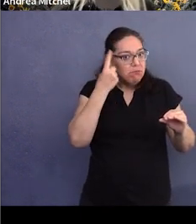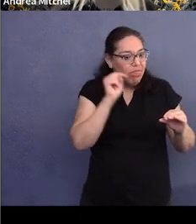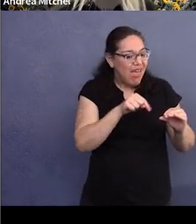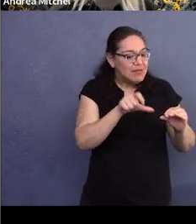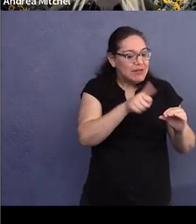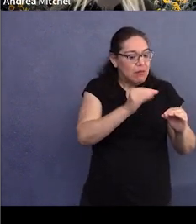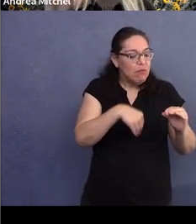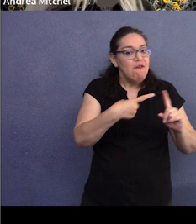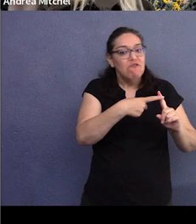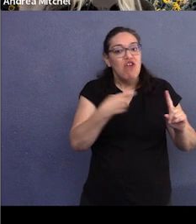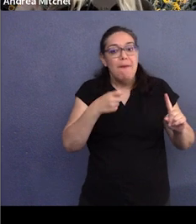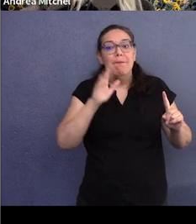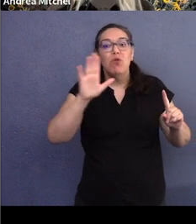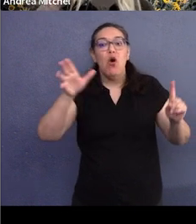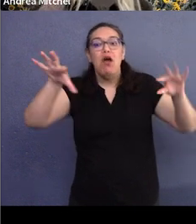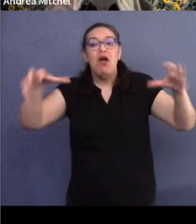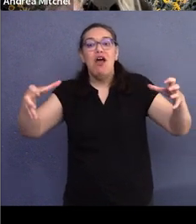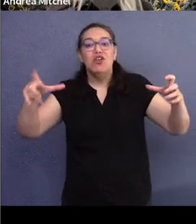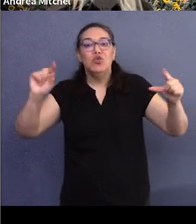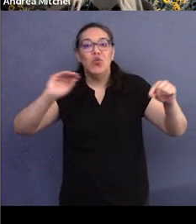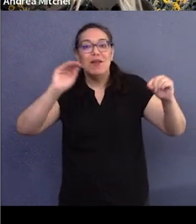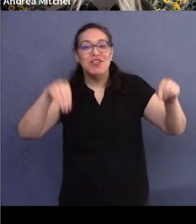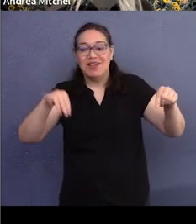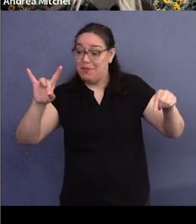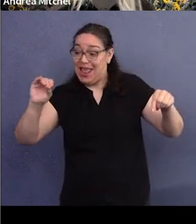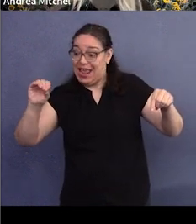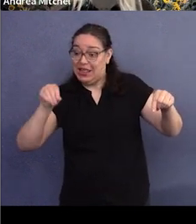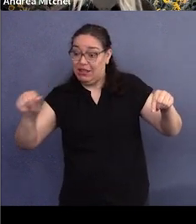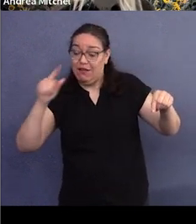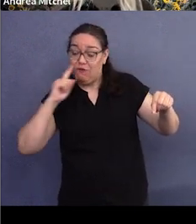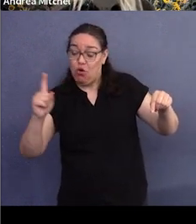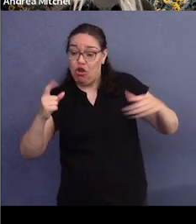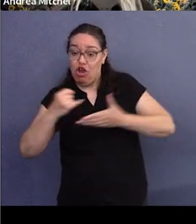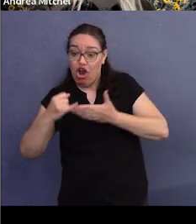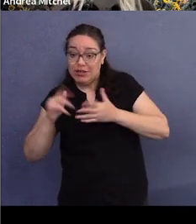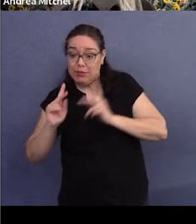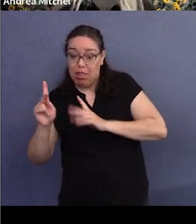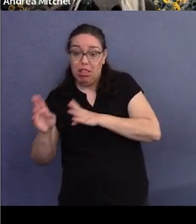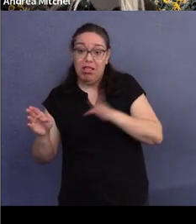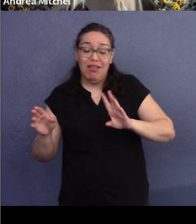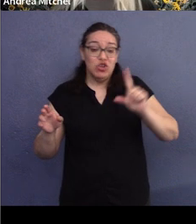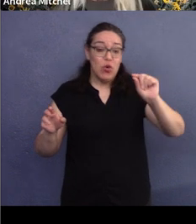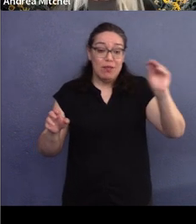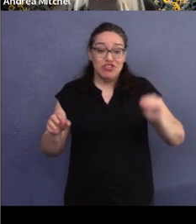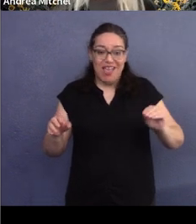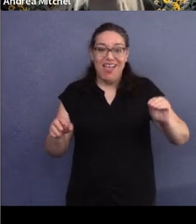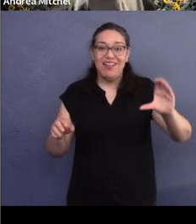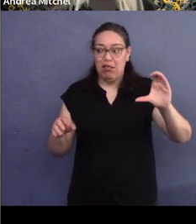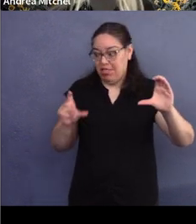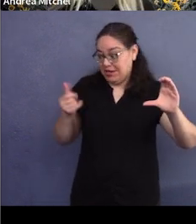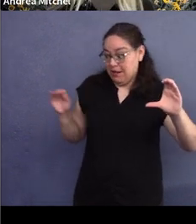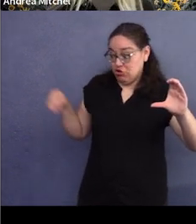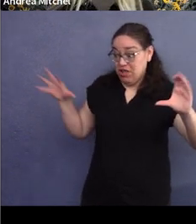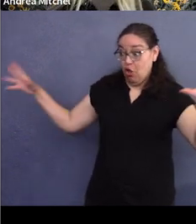for. Just want to throw that out there. The indirect cost is really important. A lot of people, a lot of organizations don't take advantage of it,